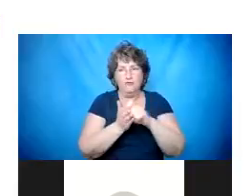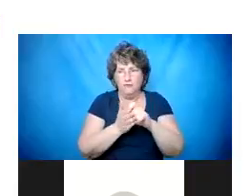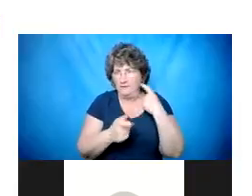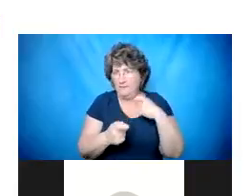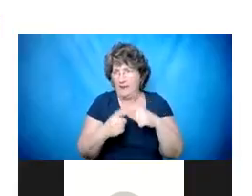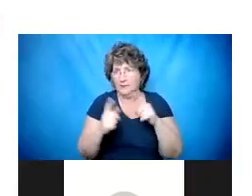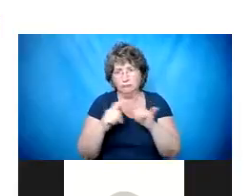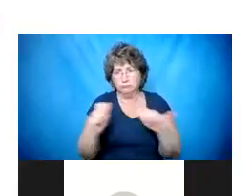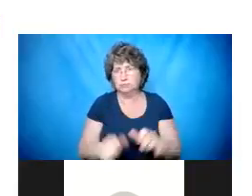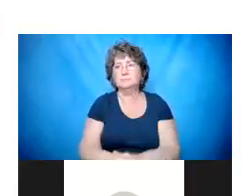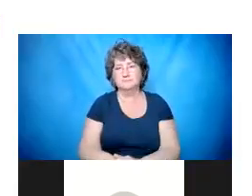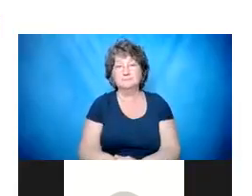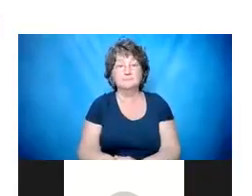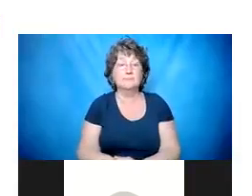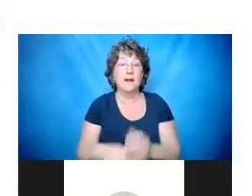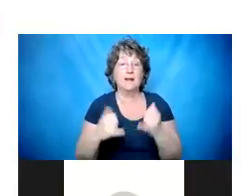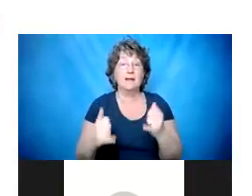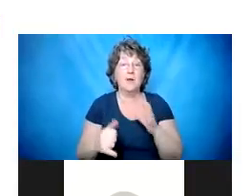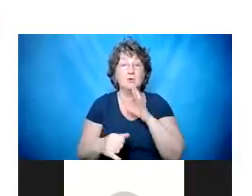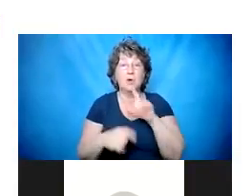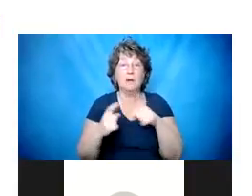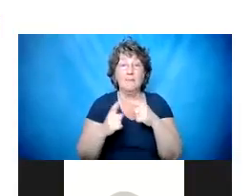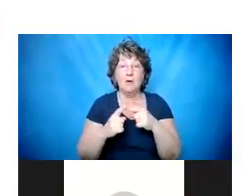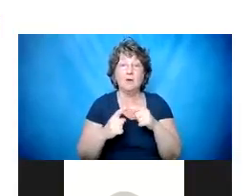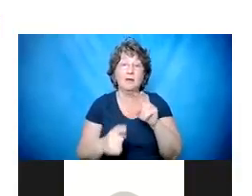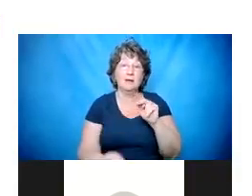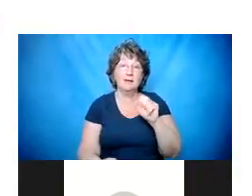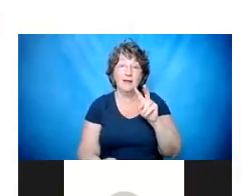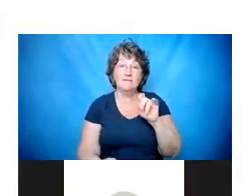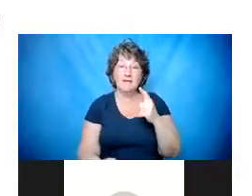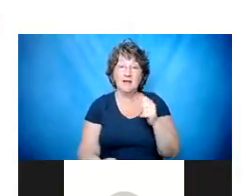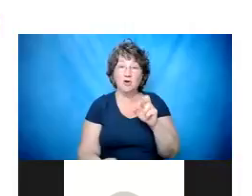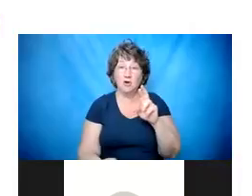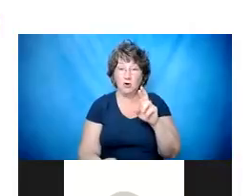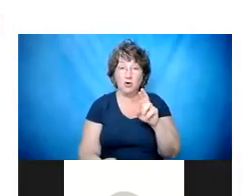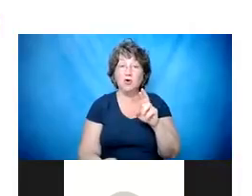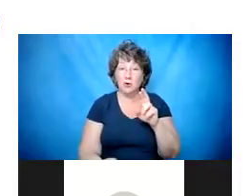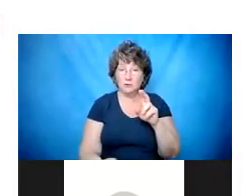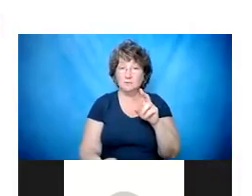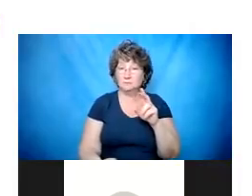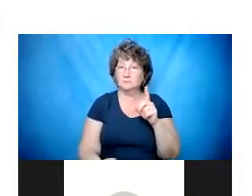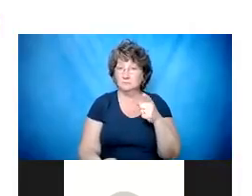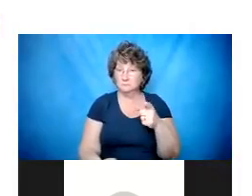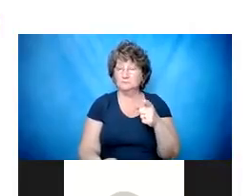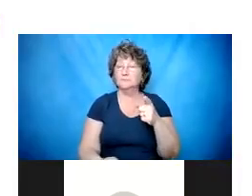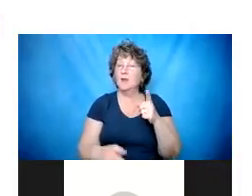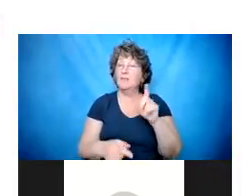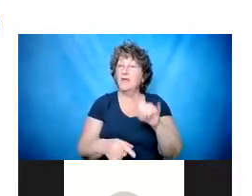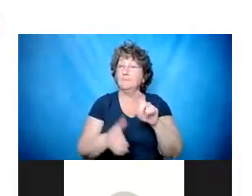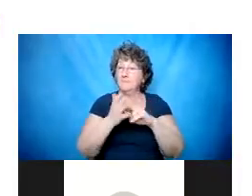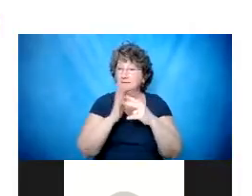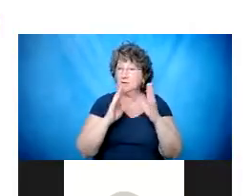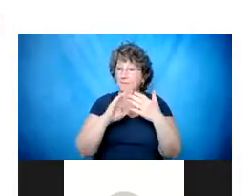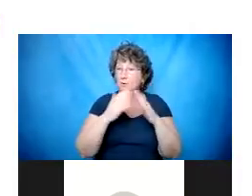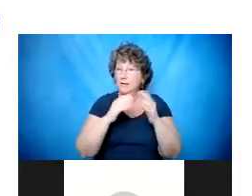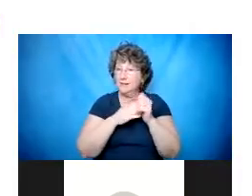model, and some of you might already be familiar with this, but they are community leaders who are used in different settings. They are well-respected